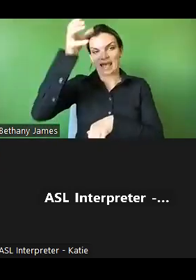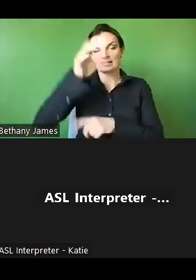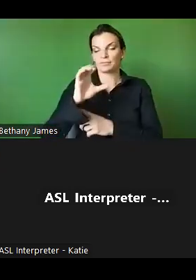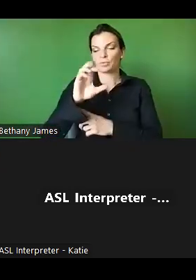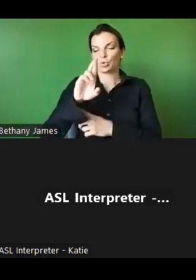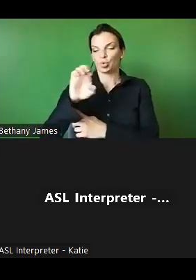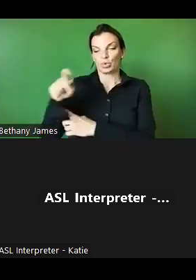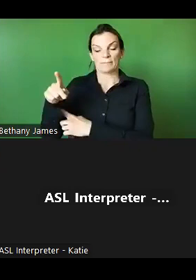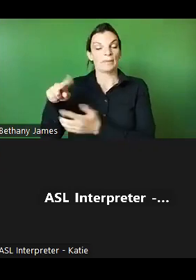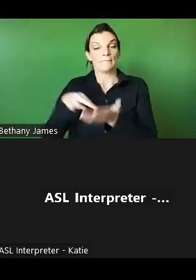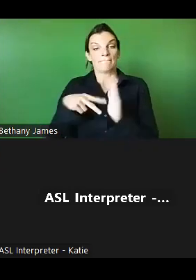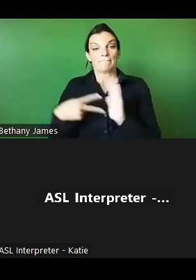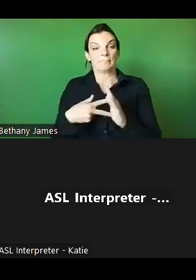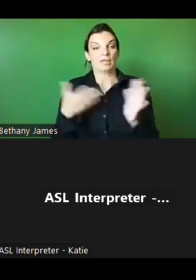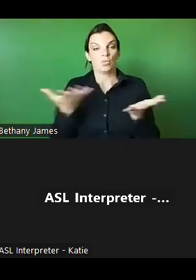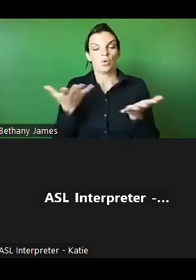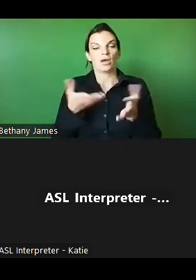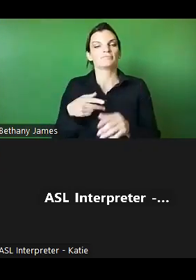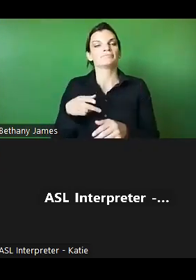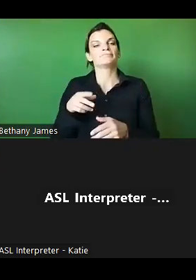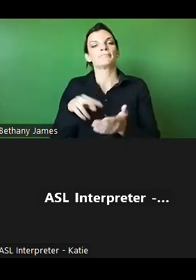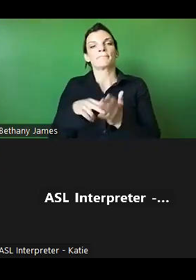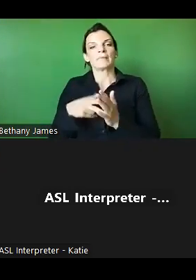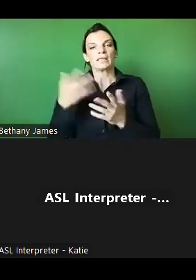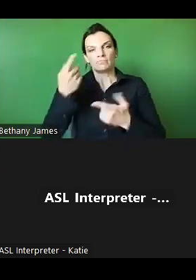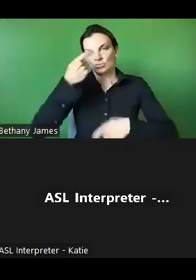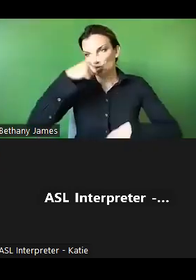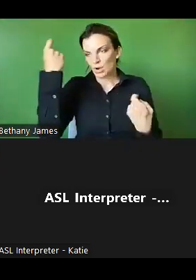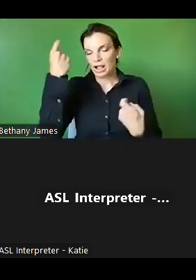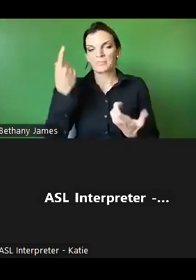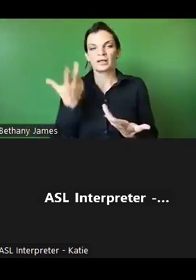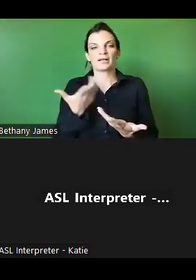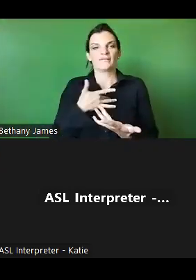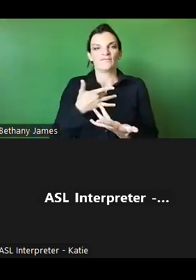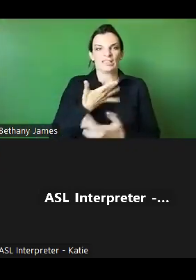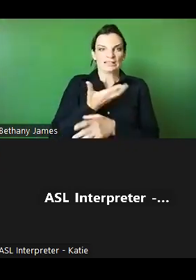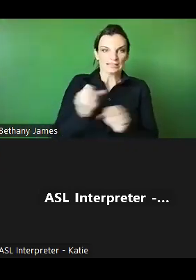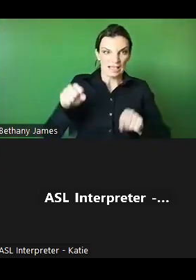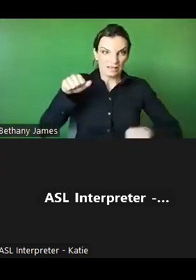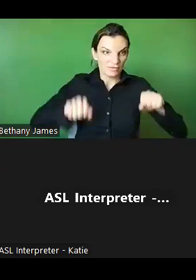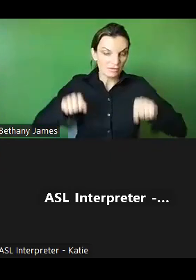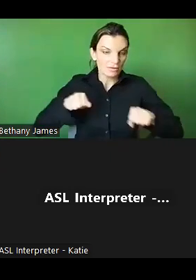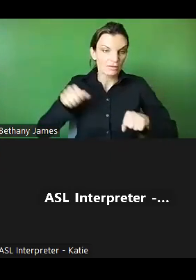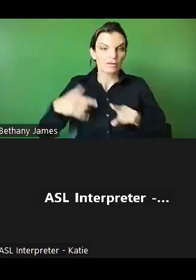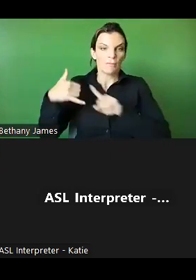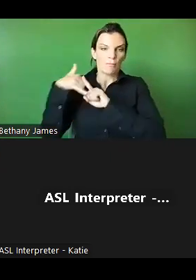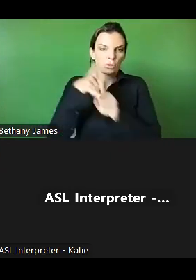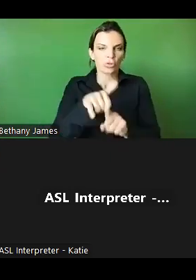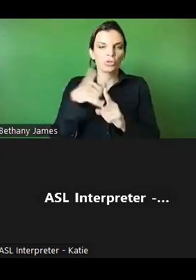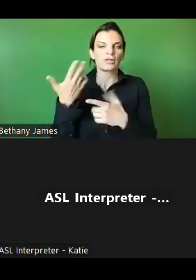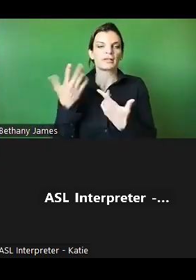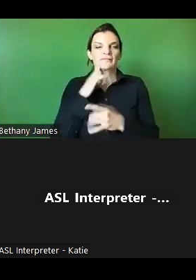application of constructs such as trauma, safety, bullying, violence. You'll hear